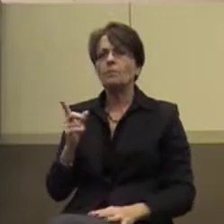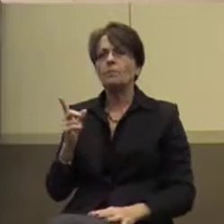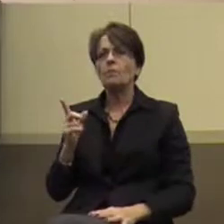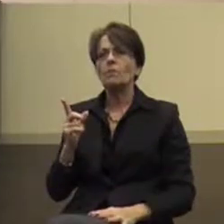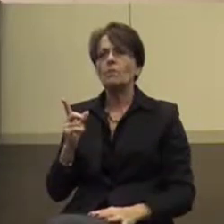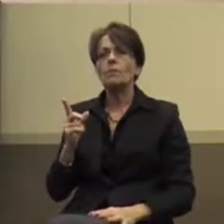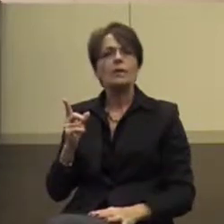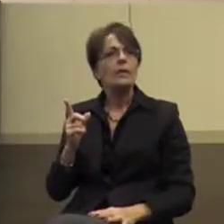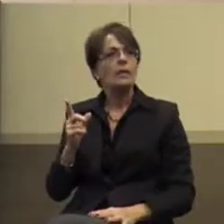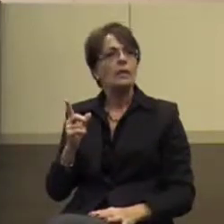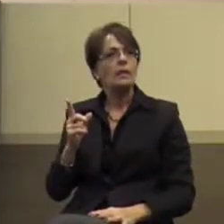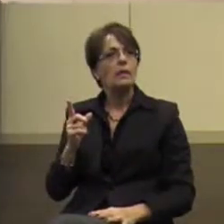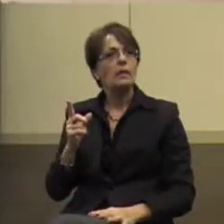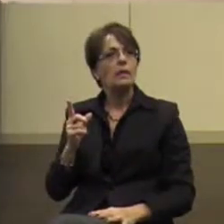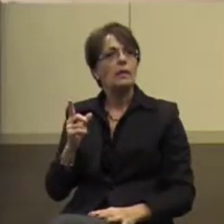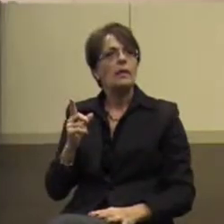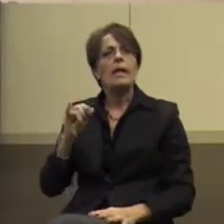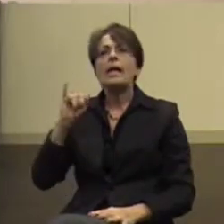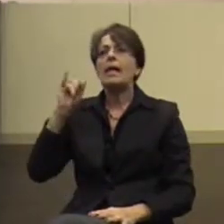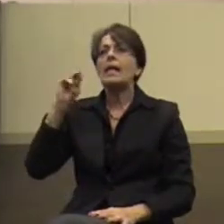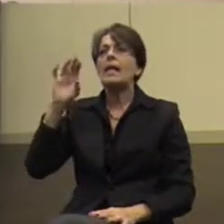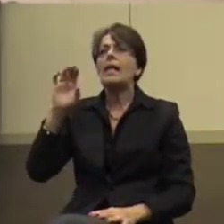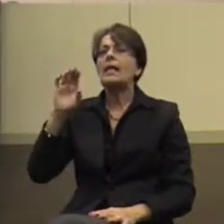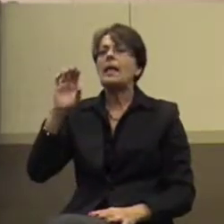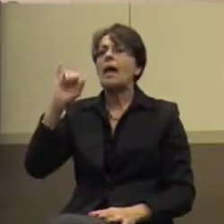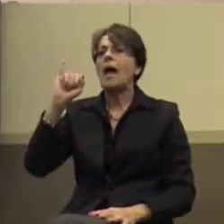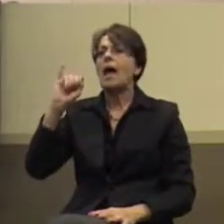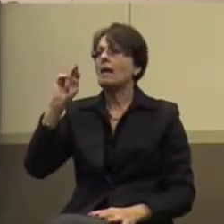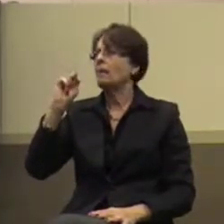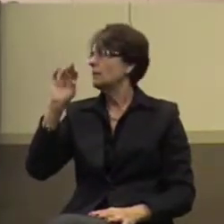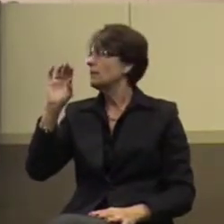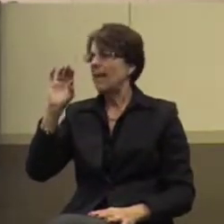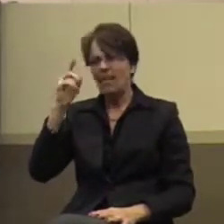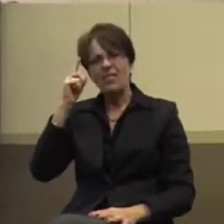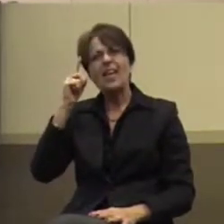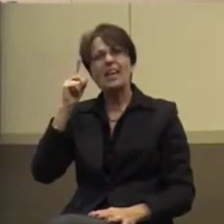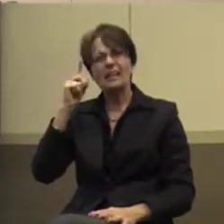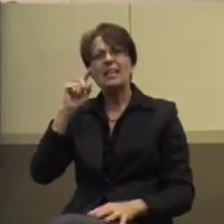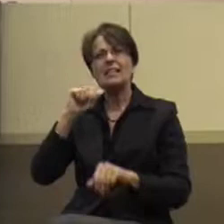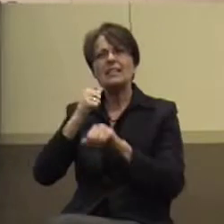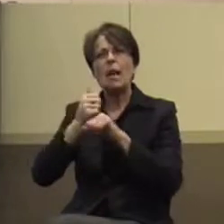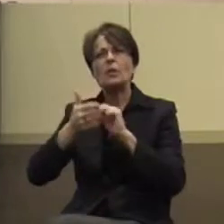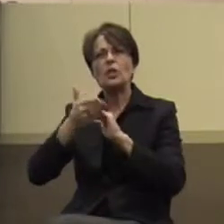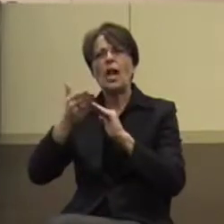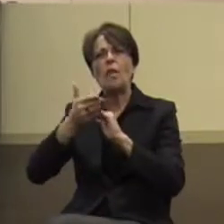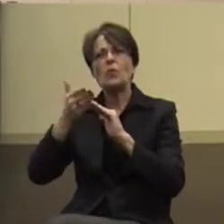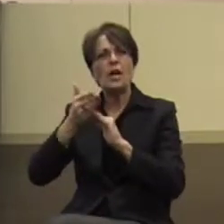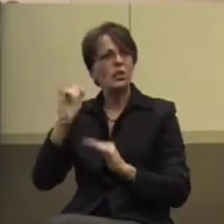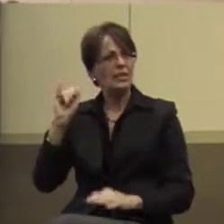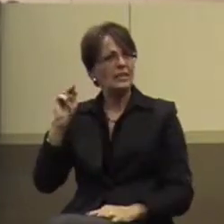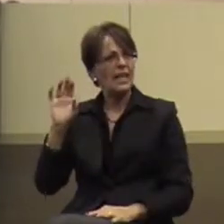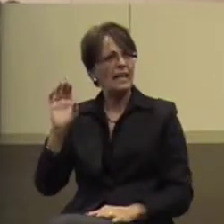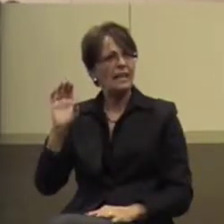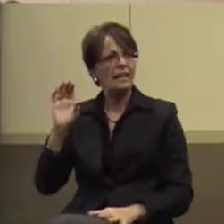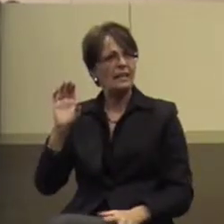It's either Inc., INC, or org. Yeah, try Inc. I think that's what it is.